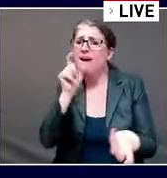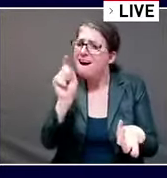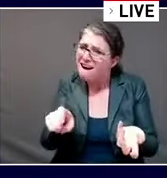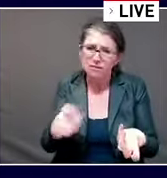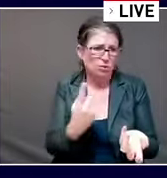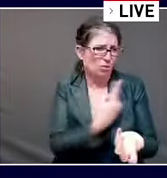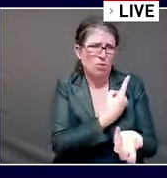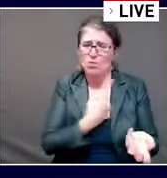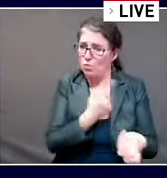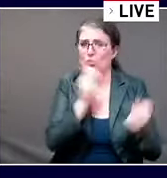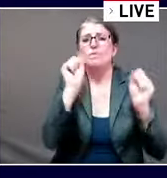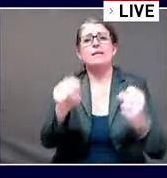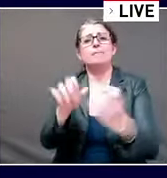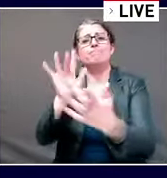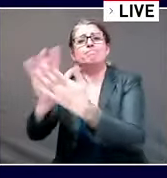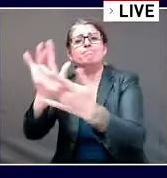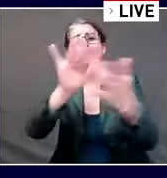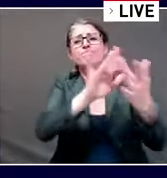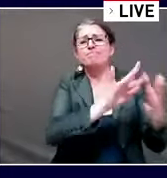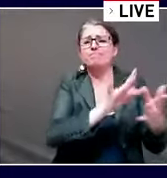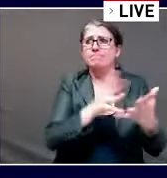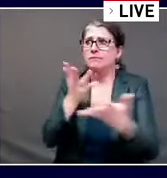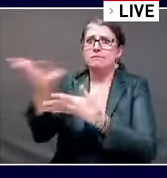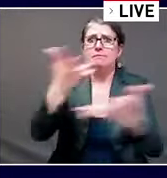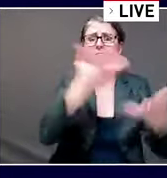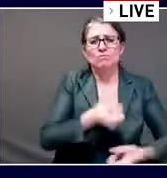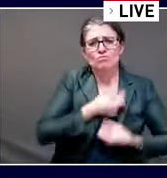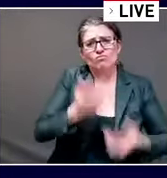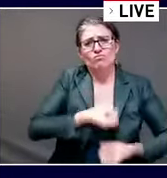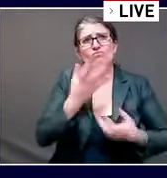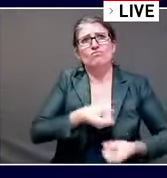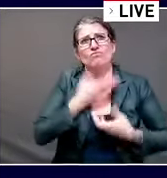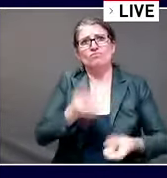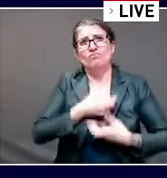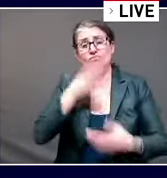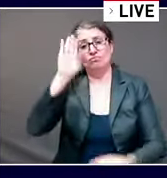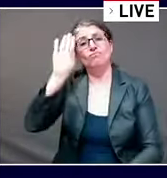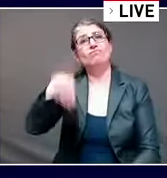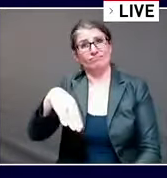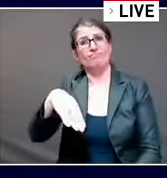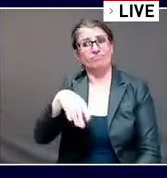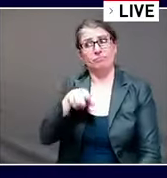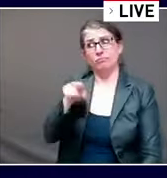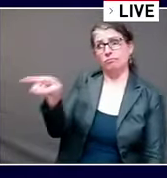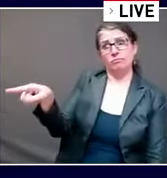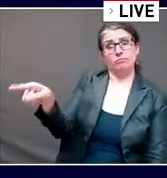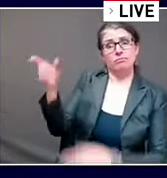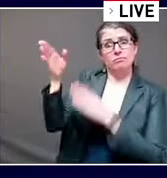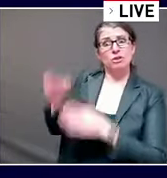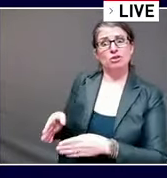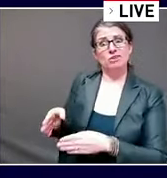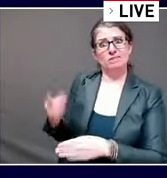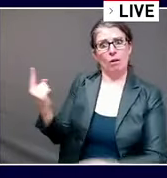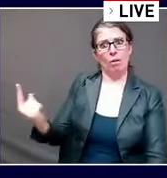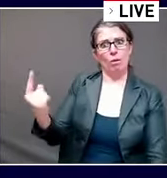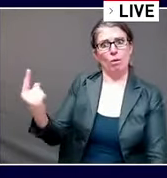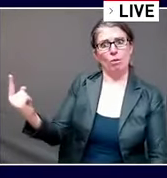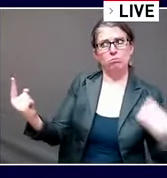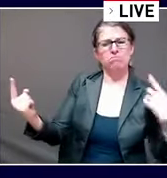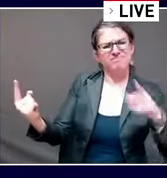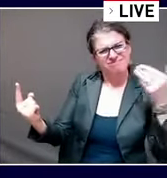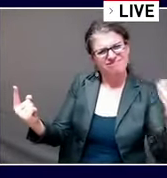If you know somebody who is by themselves and struggling, today is the day to pick up the phone and call them. If you